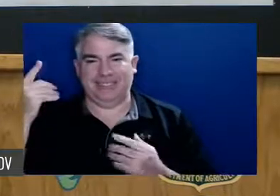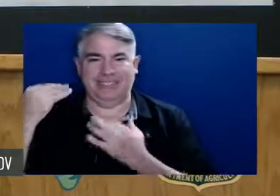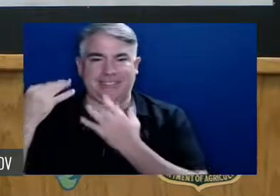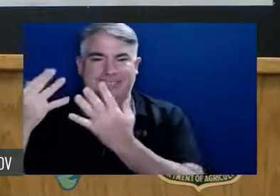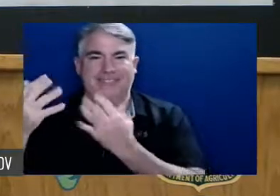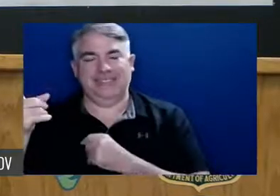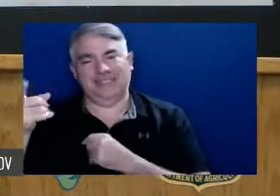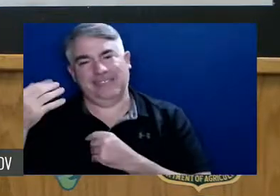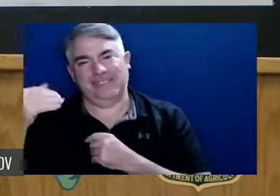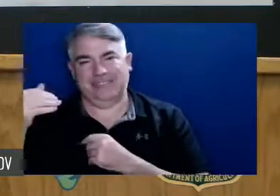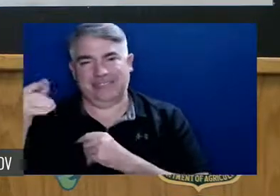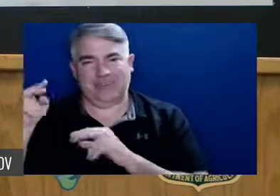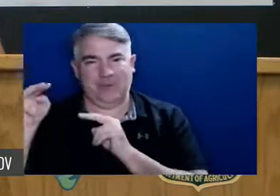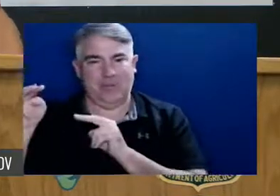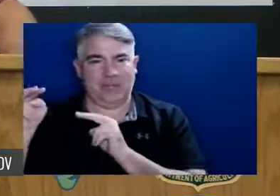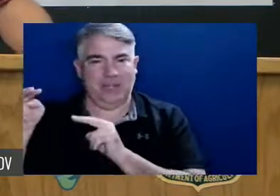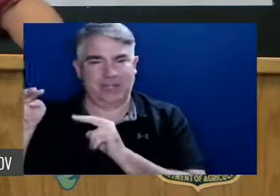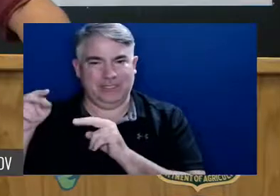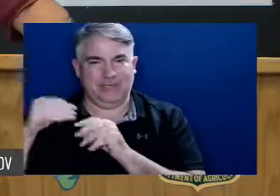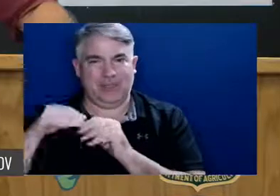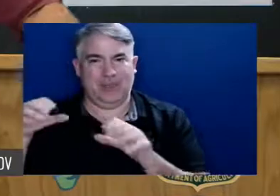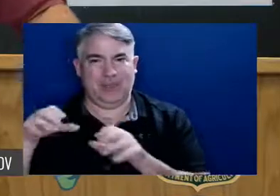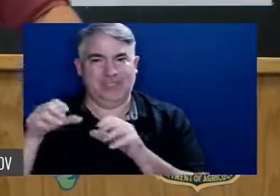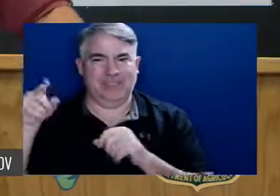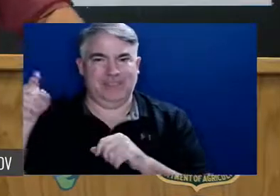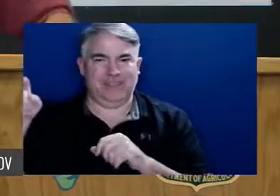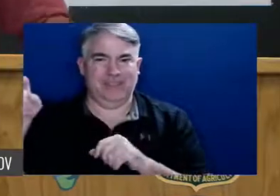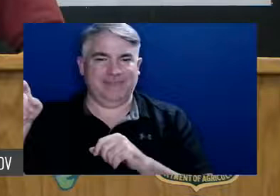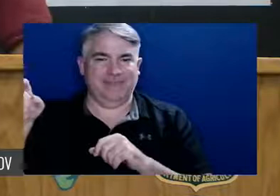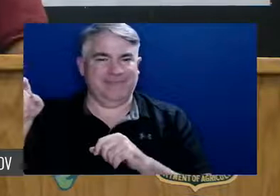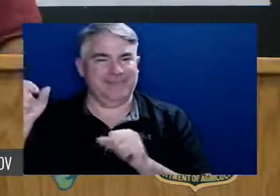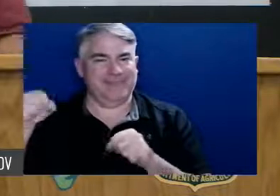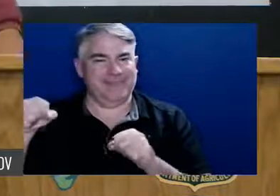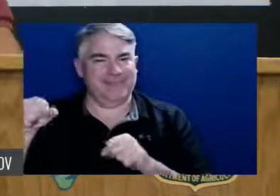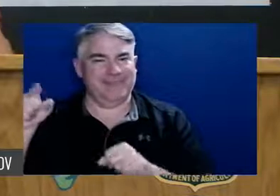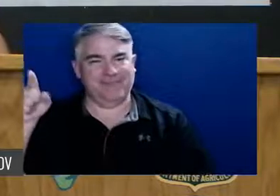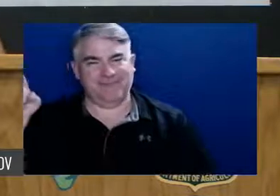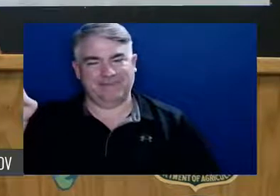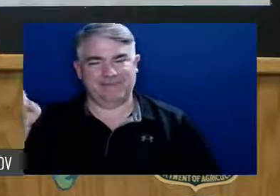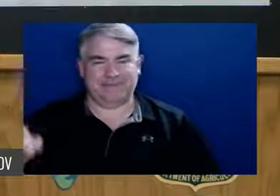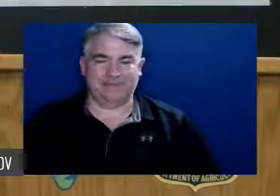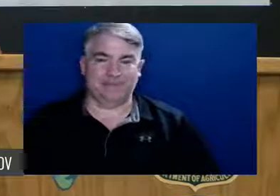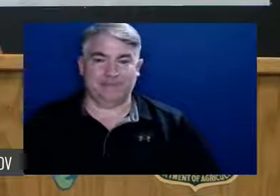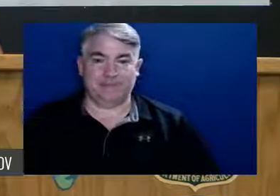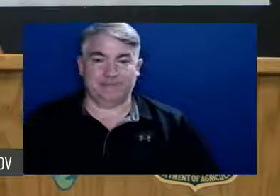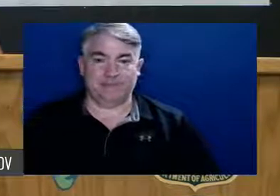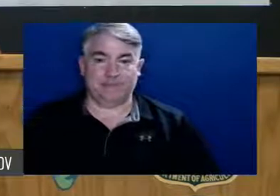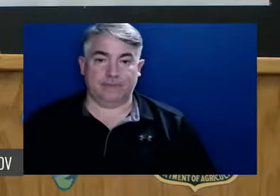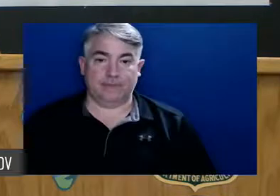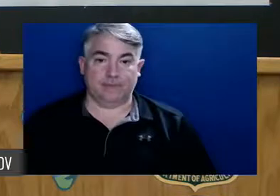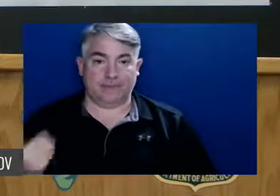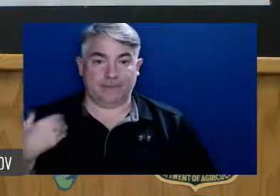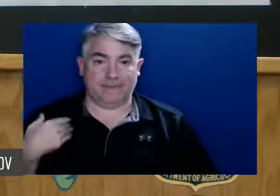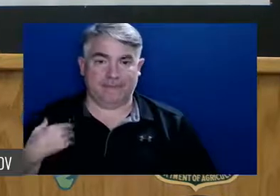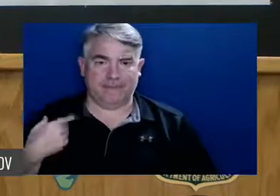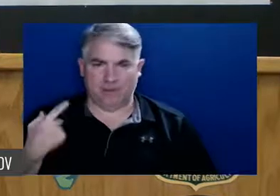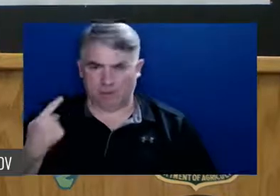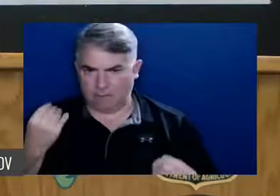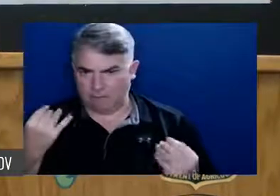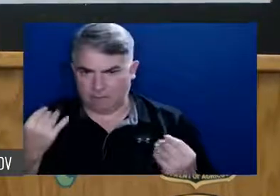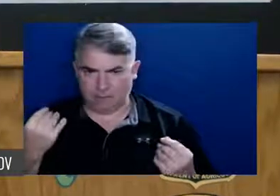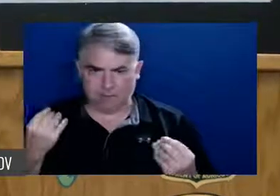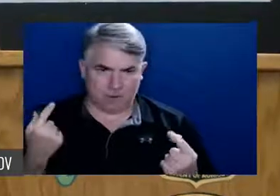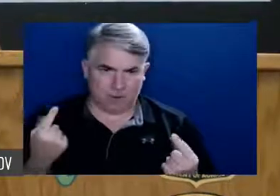more active fire potential up there sooner. So as we said before, there's still some concerns. The last thing I really want to mention